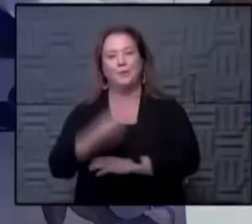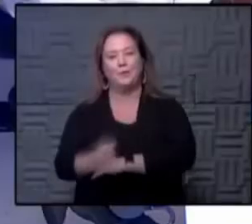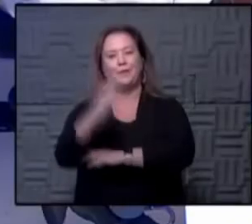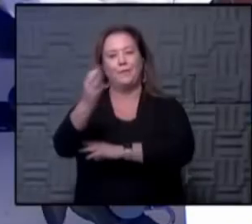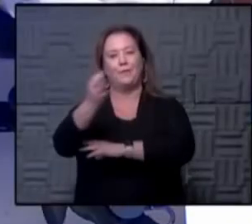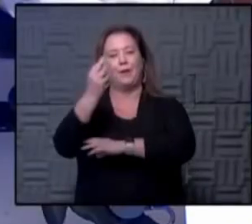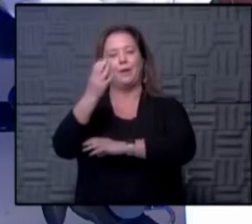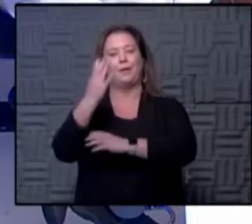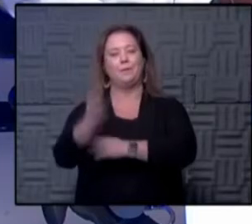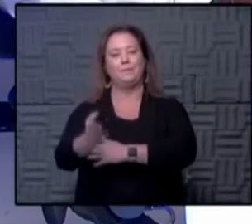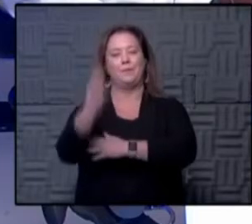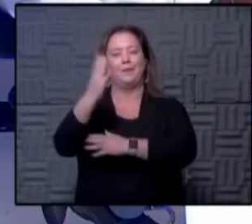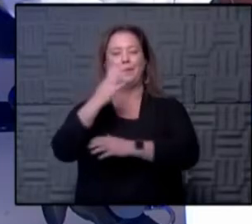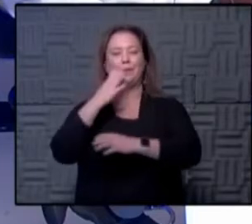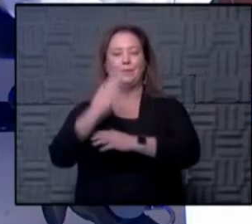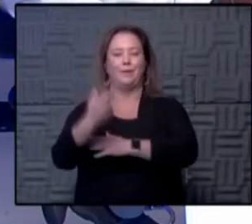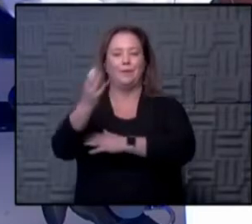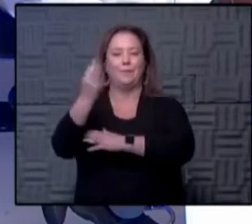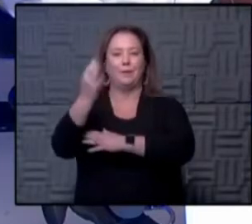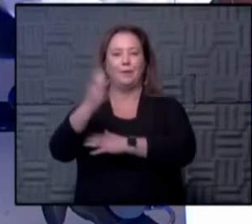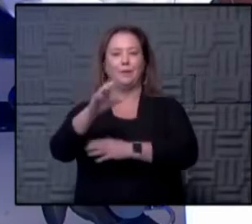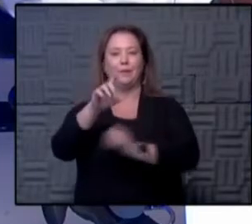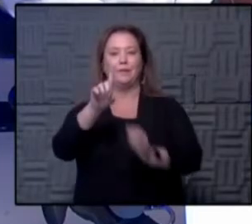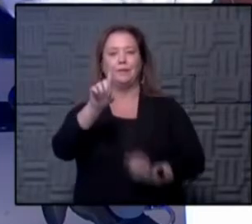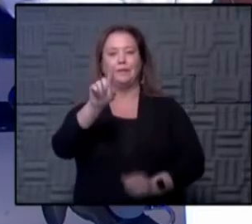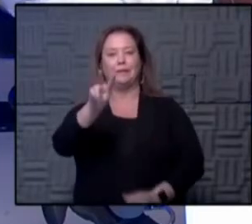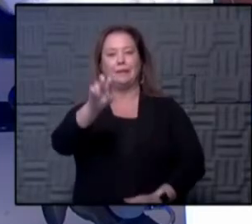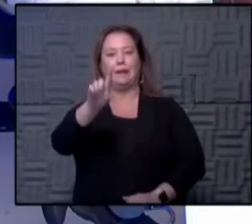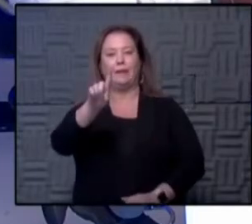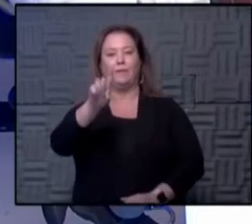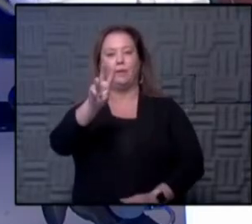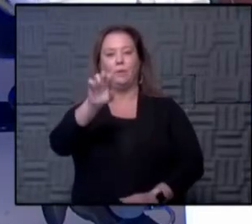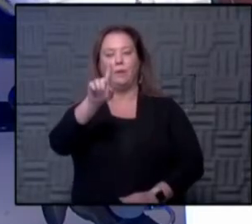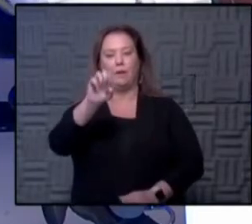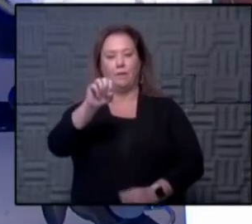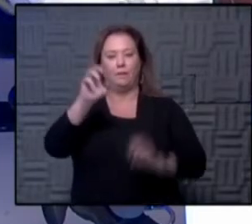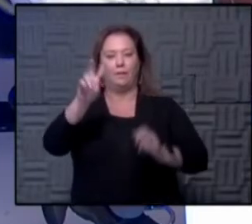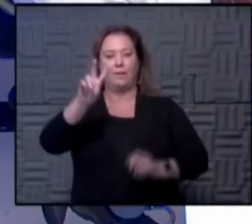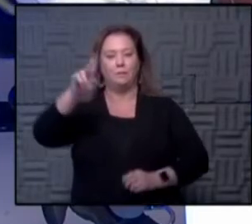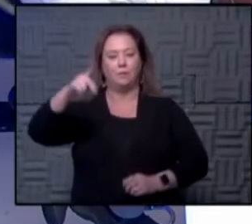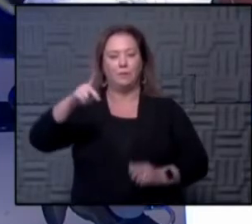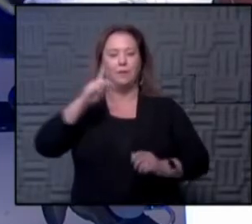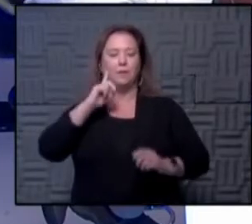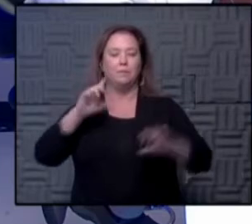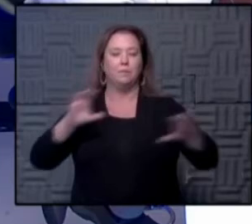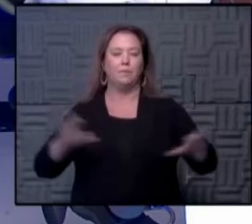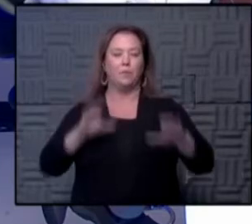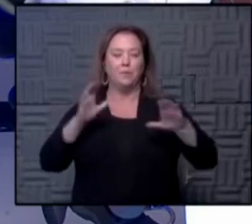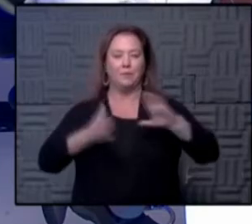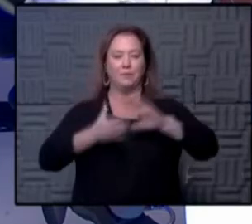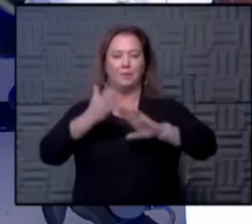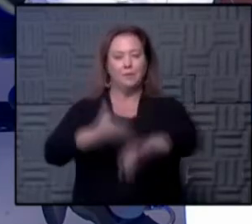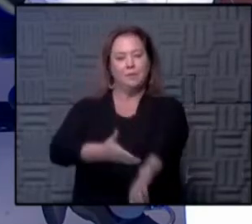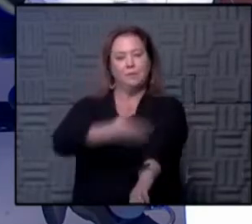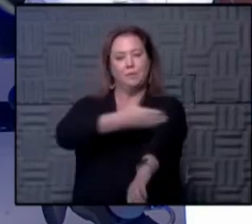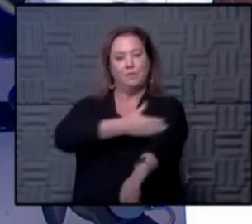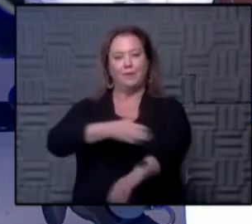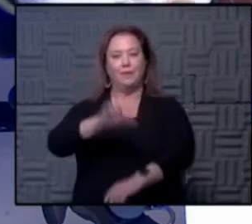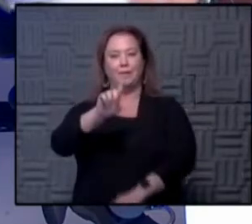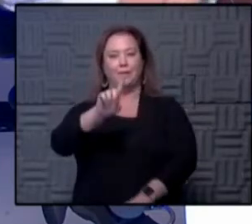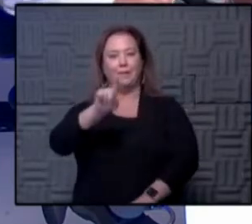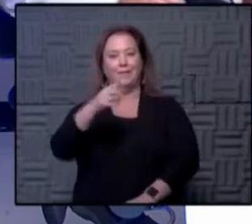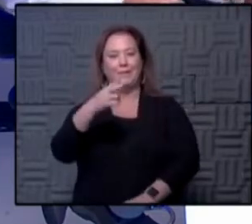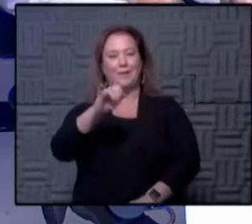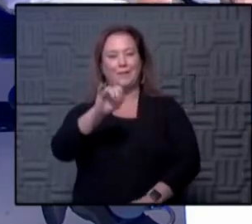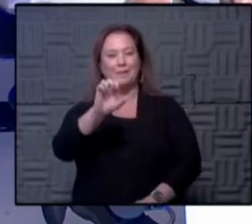Good Friday morning, everyone. Welcome. I'm Dr. David Wild, Vice President of Performance Improvement, here in the Dolph Simons Family Broadcast Studio with